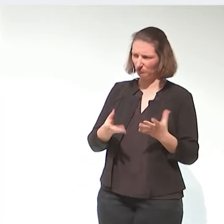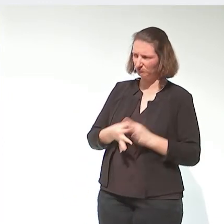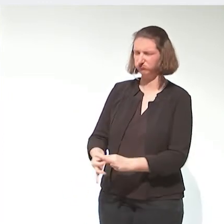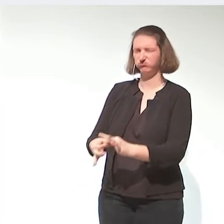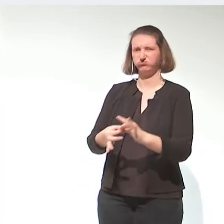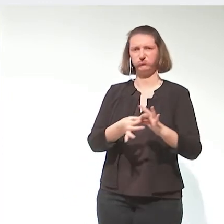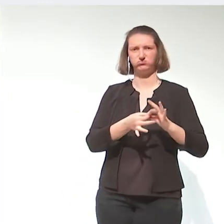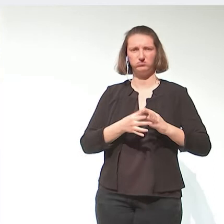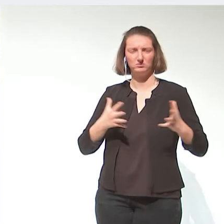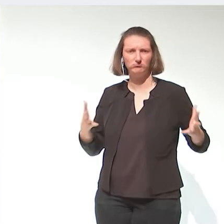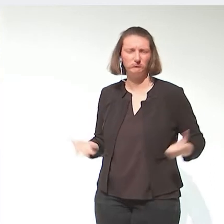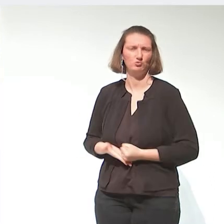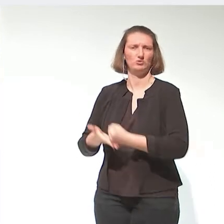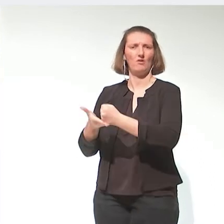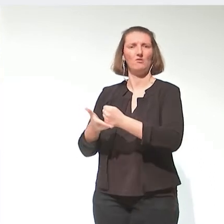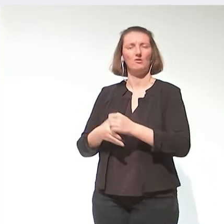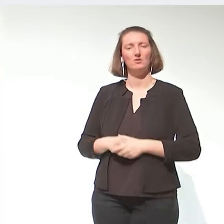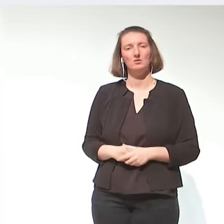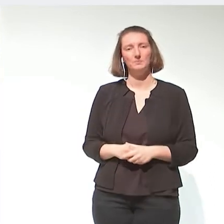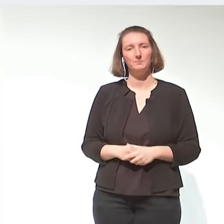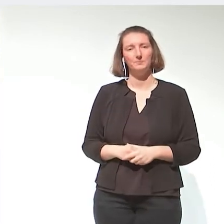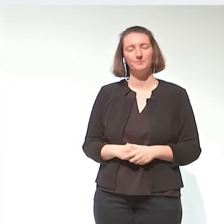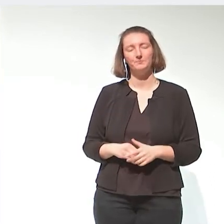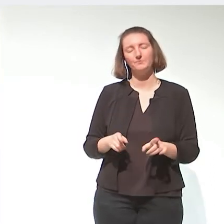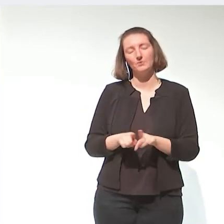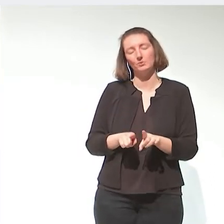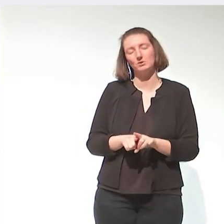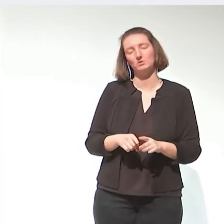we are ready to share.